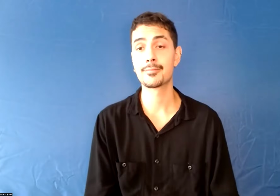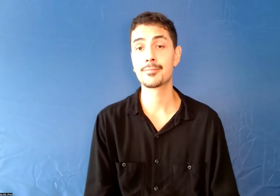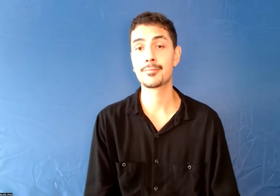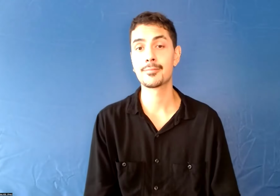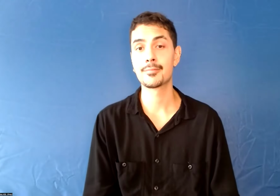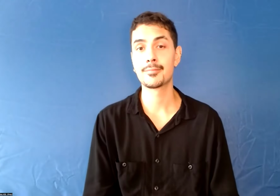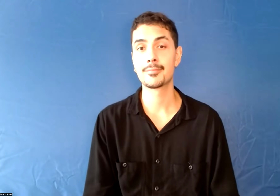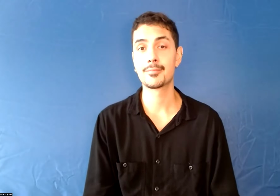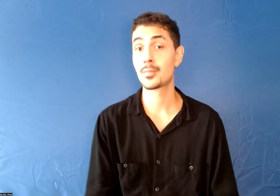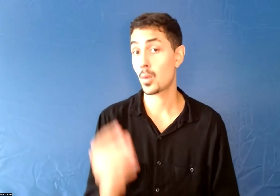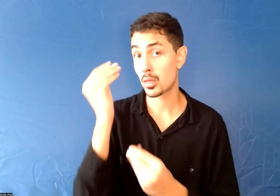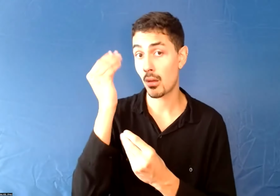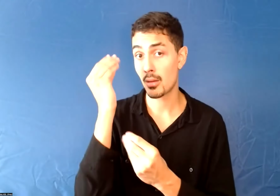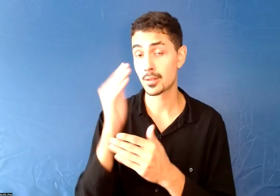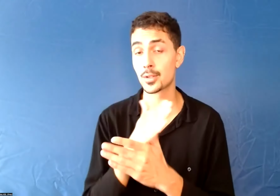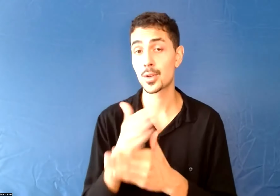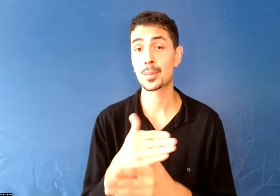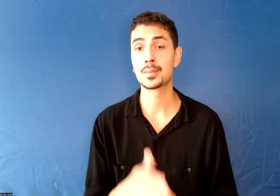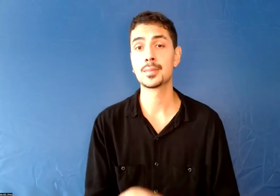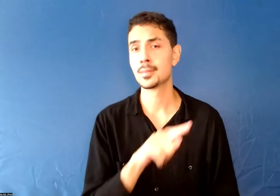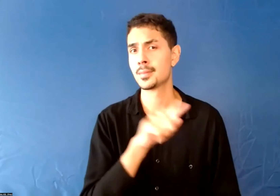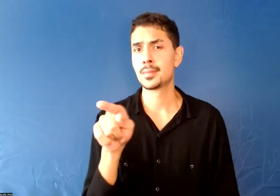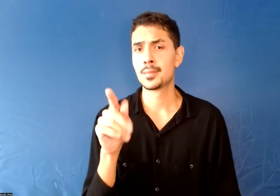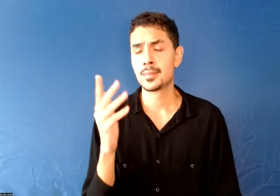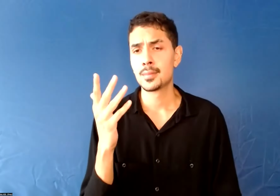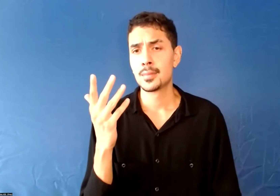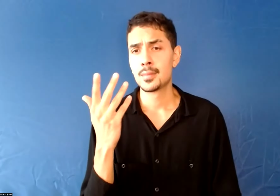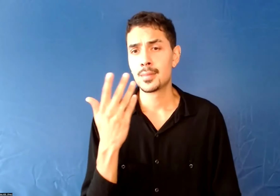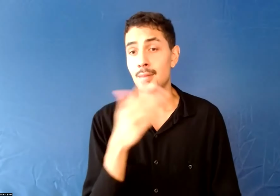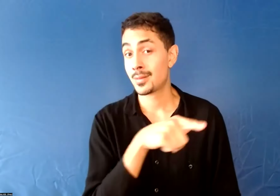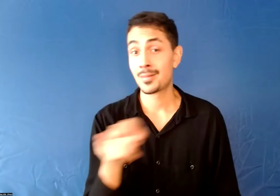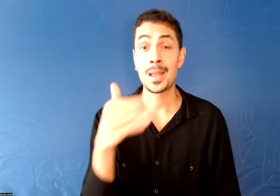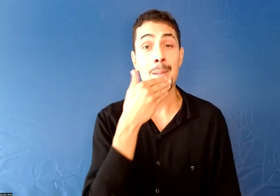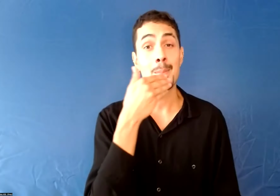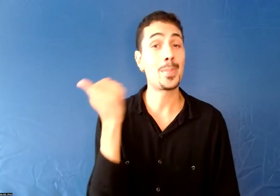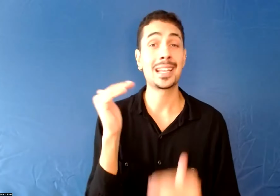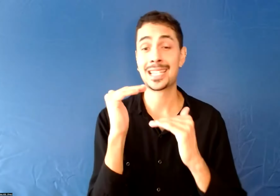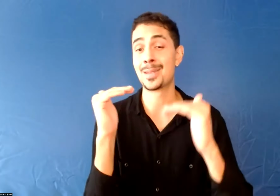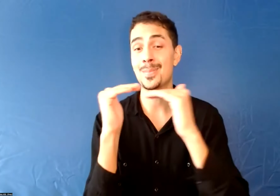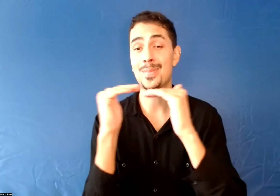or thoughts to share? Because you all are each other's best peer-to-peer trainers, man.